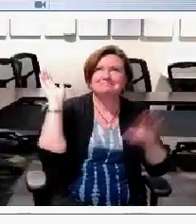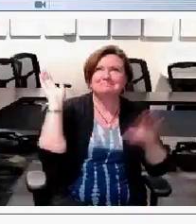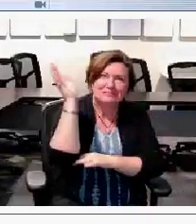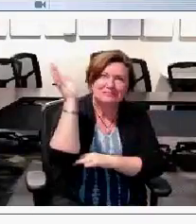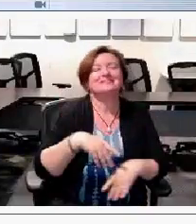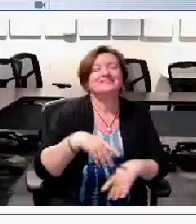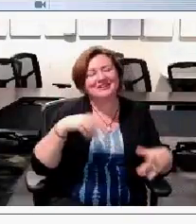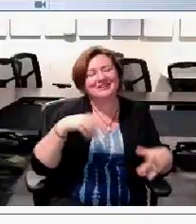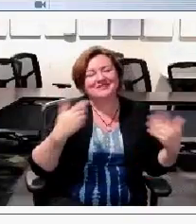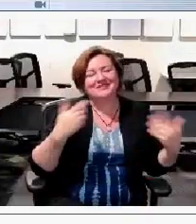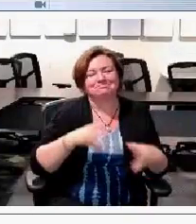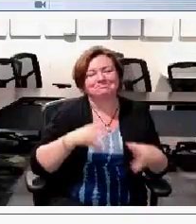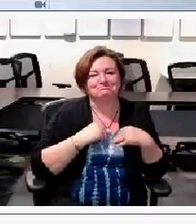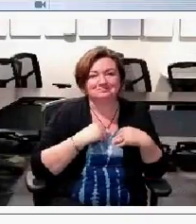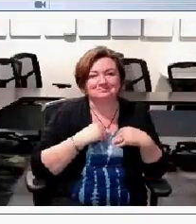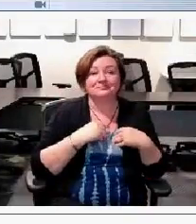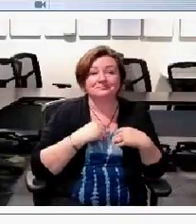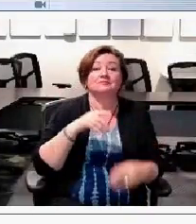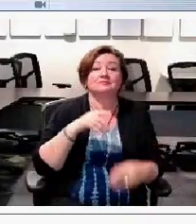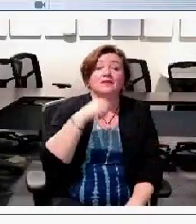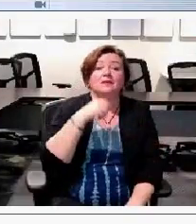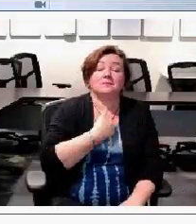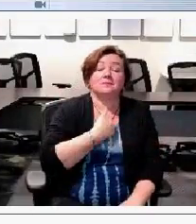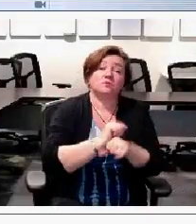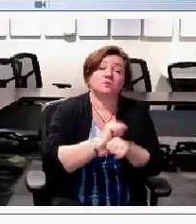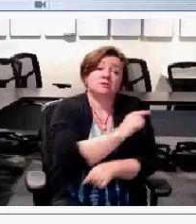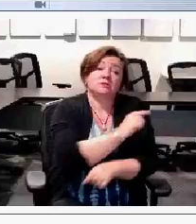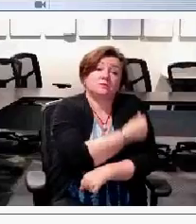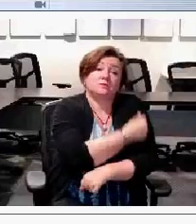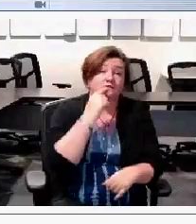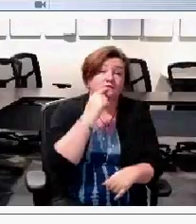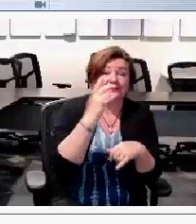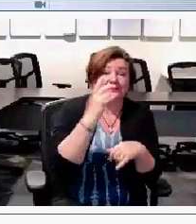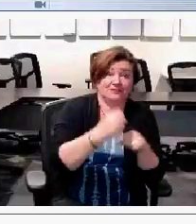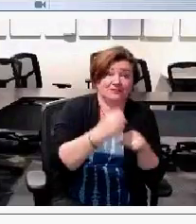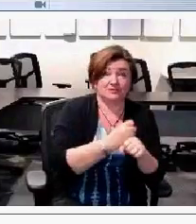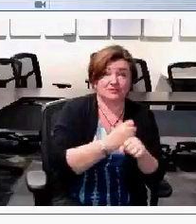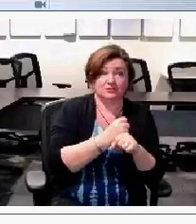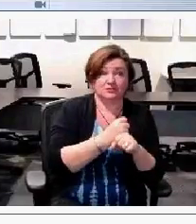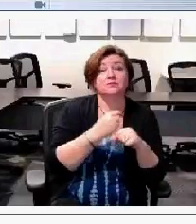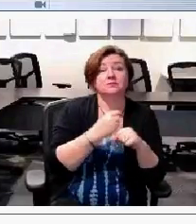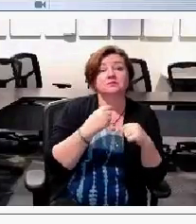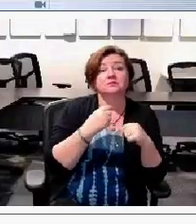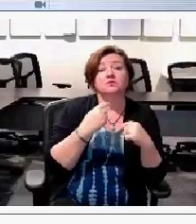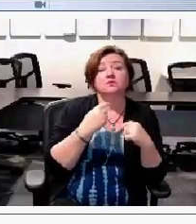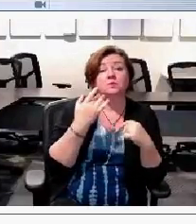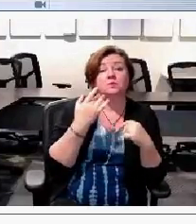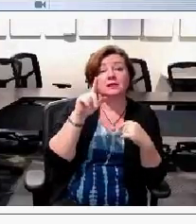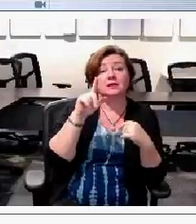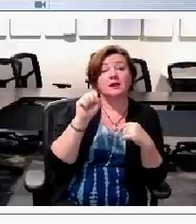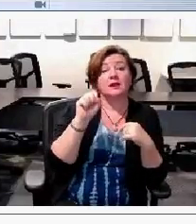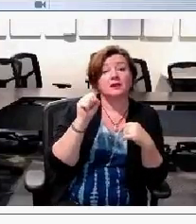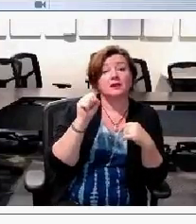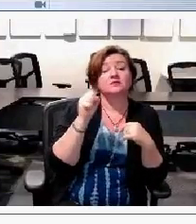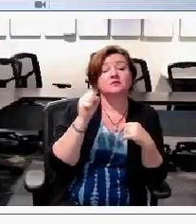I have been at the Glenrose for about 17 years, and most of that time in the LSSHI program, and it's changed a little bit over the